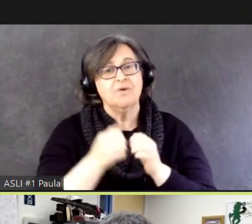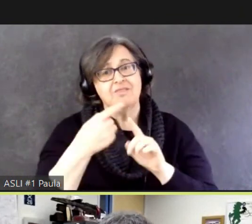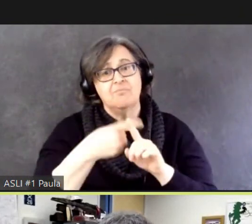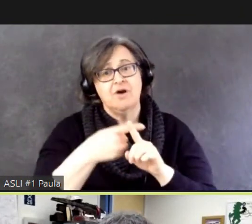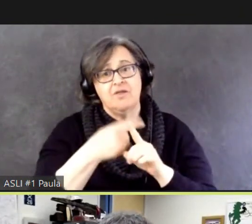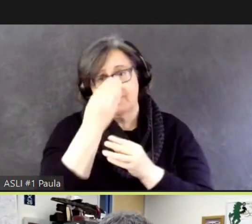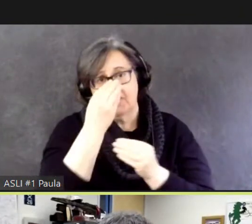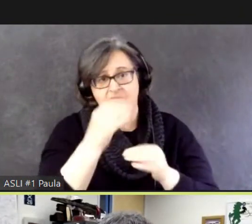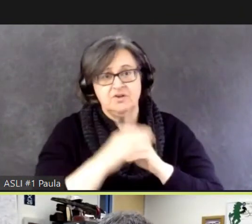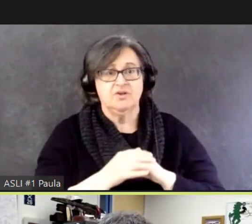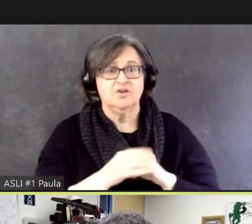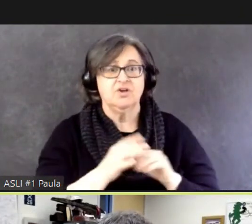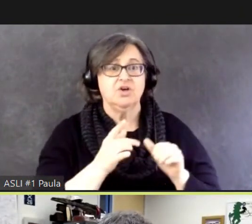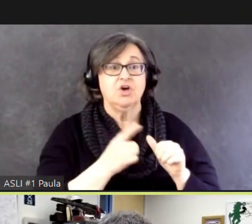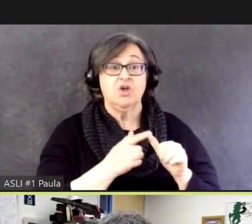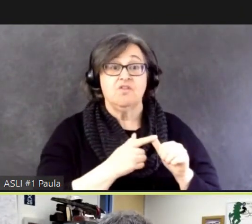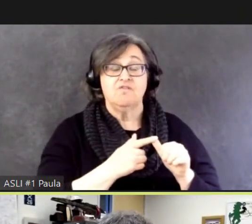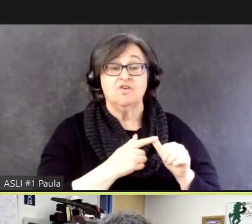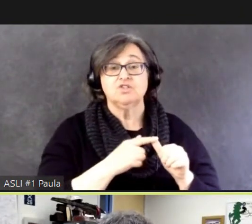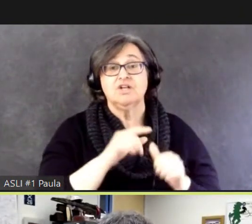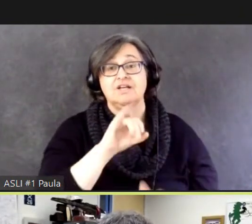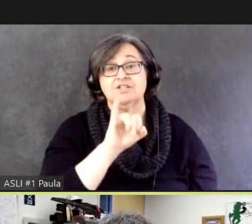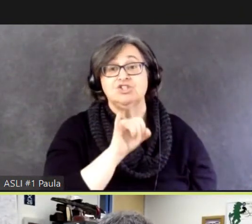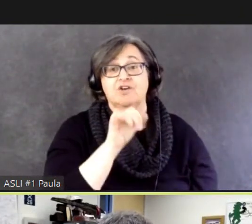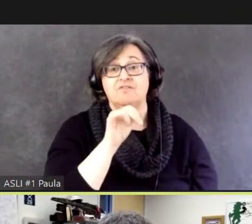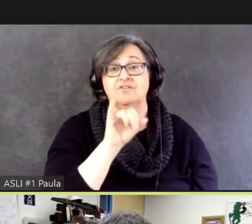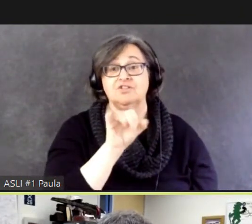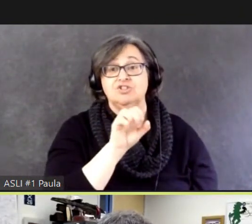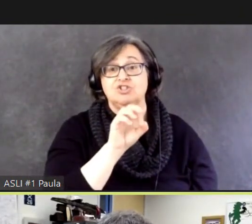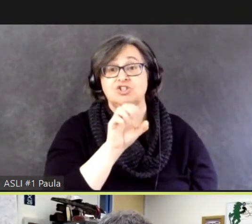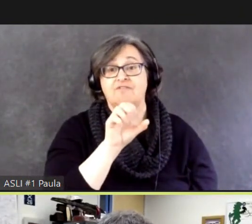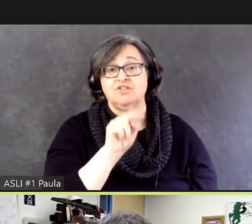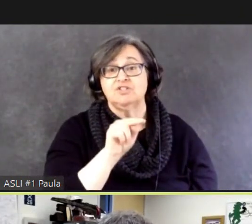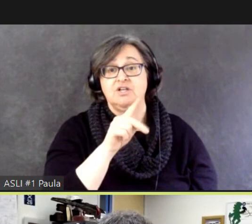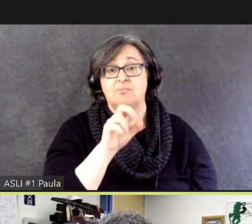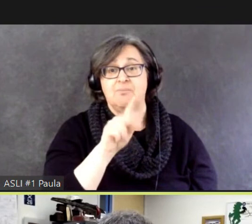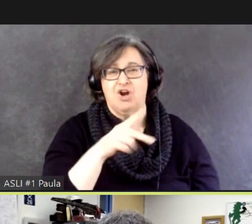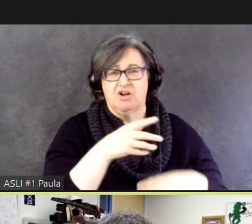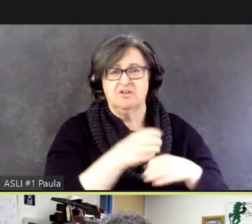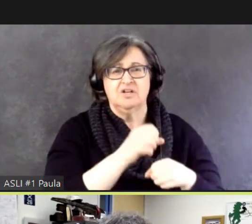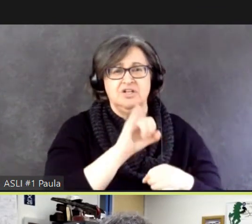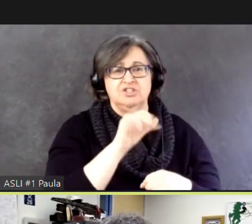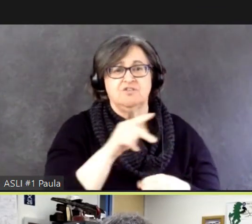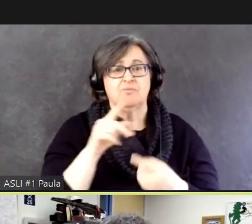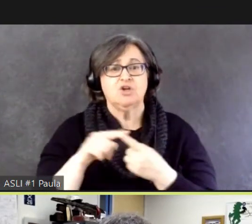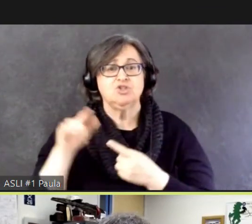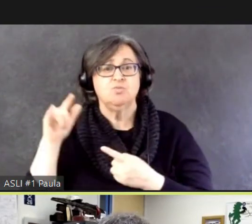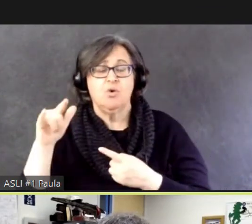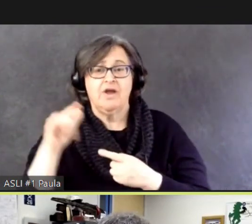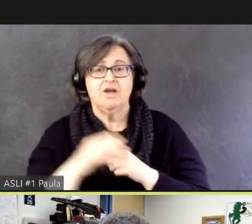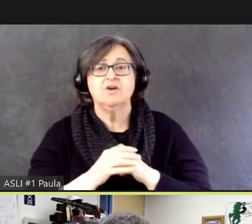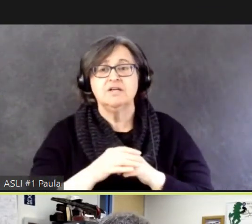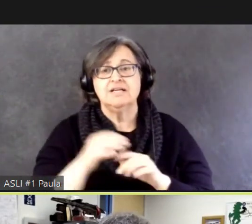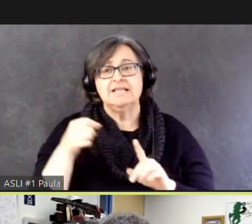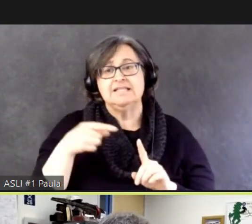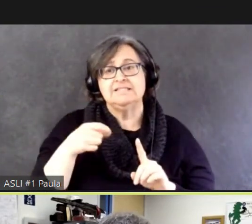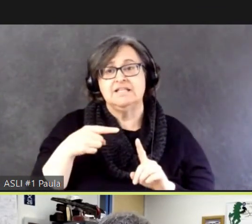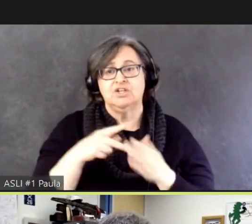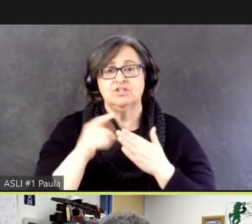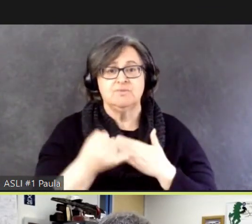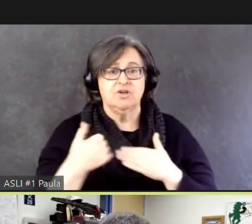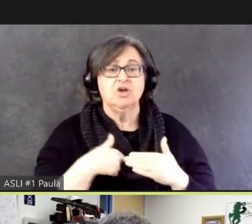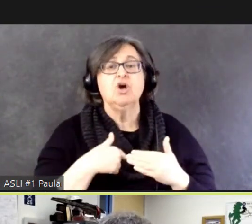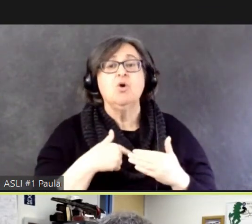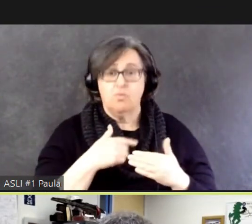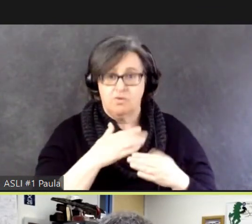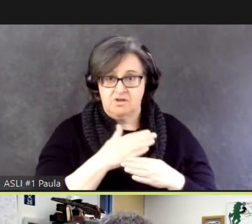So our first project is our Jefferson Park to O'Hare signals upgrade. The project remains tight to schedule and on budget. Since we last met, we completed the